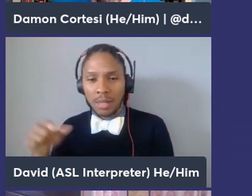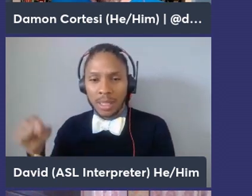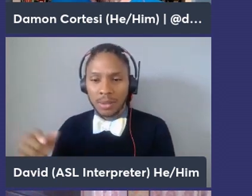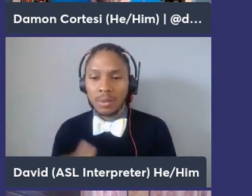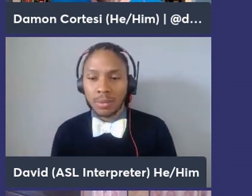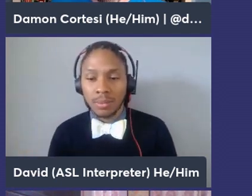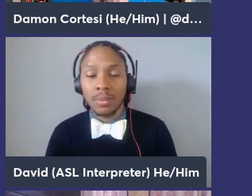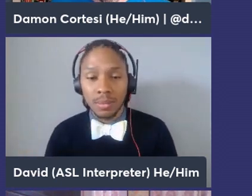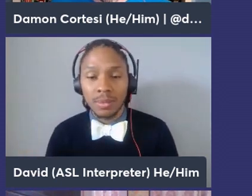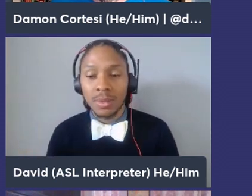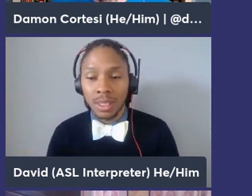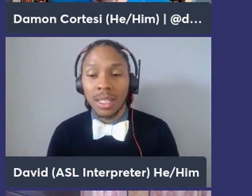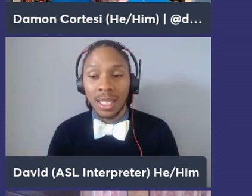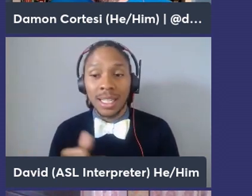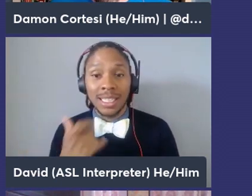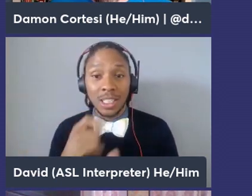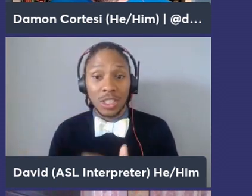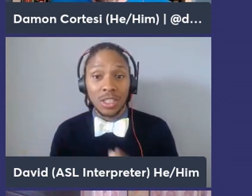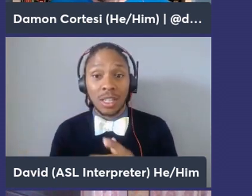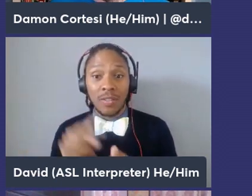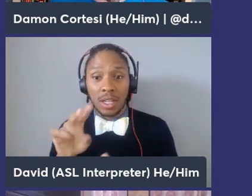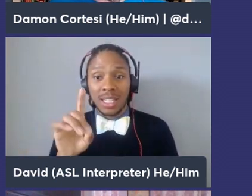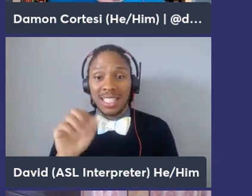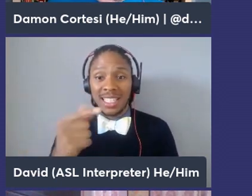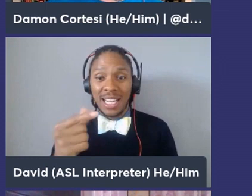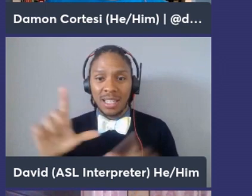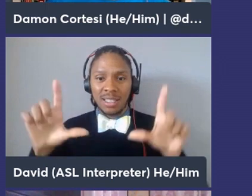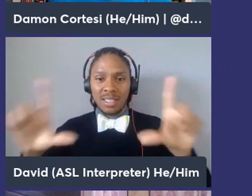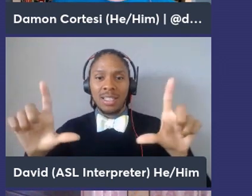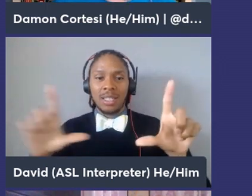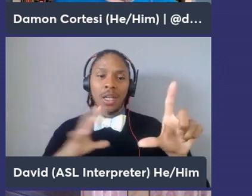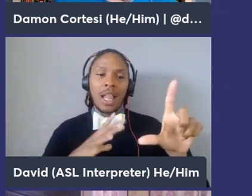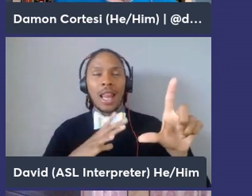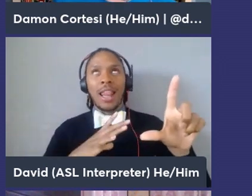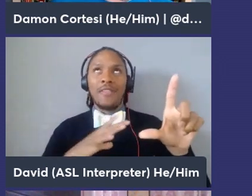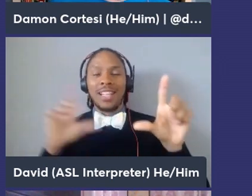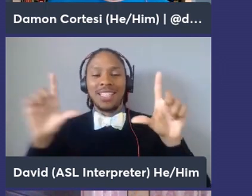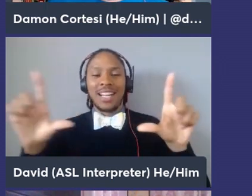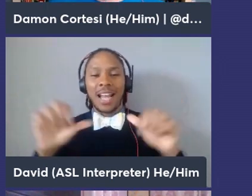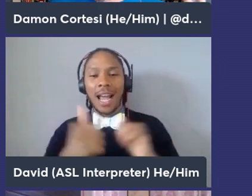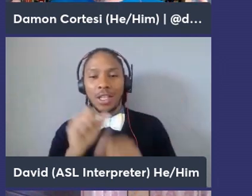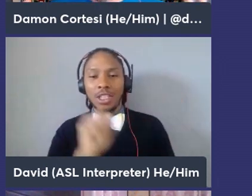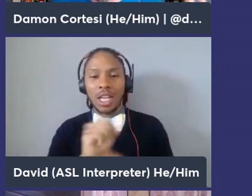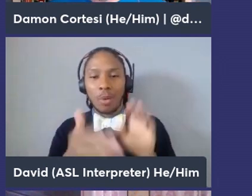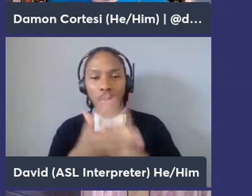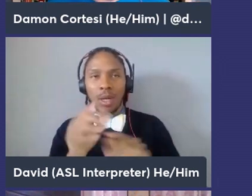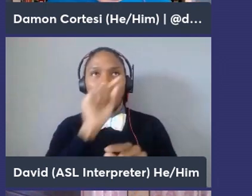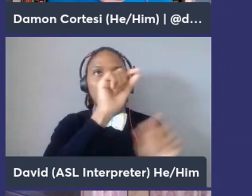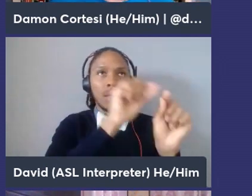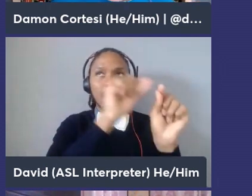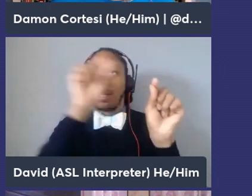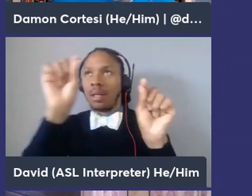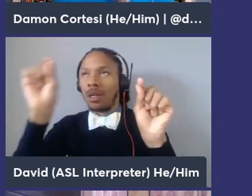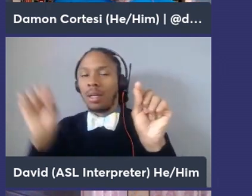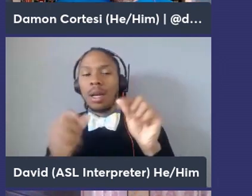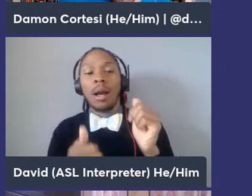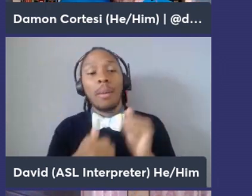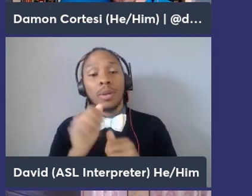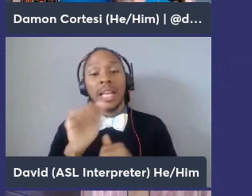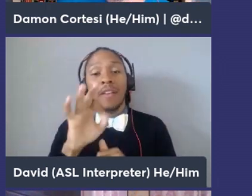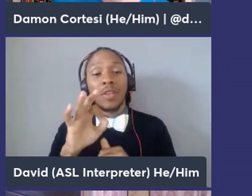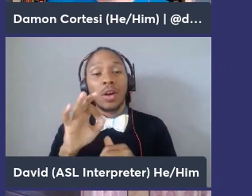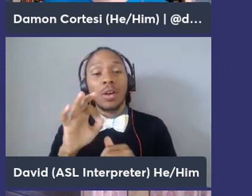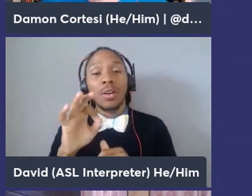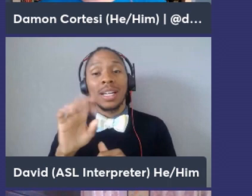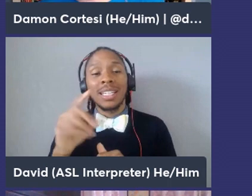And that just kicked off. And if I look at the DAG, you can see this, lovely diagram of how the job is going to run. Most Airflow DAGs are a little bit more